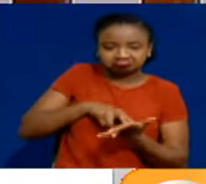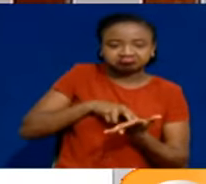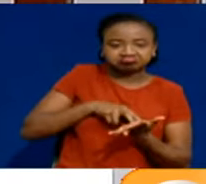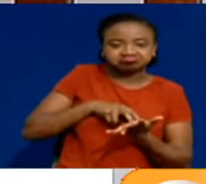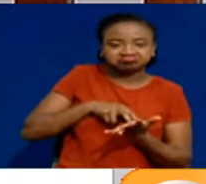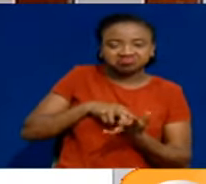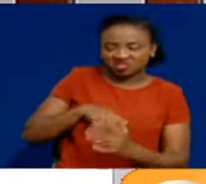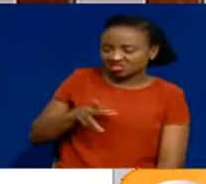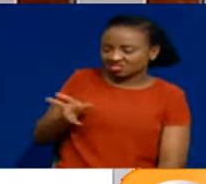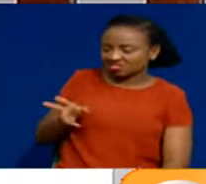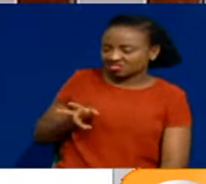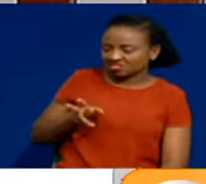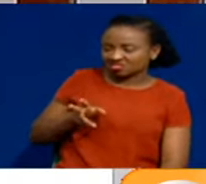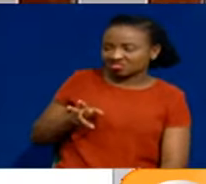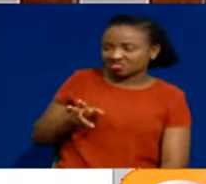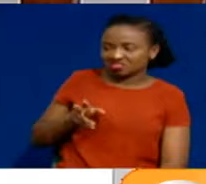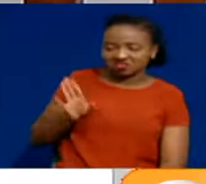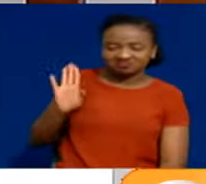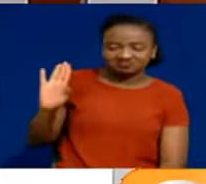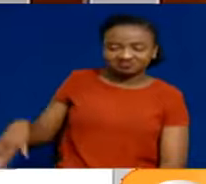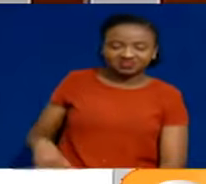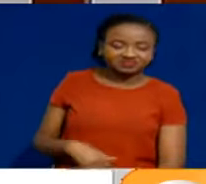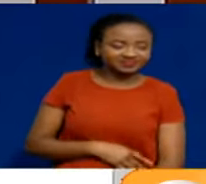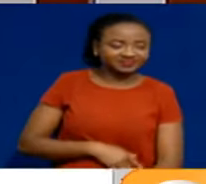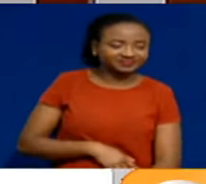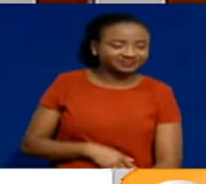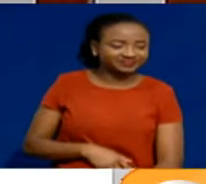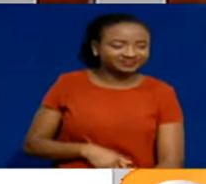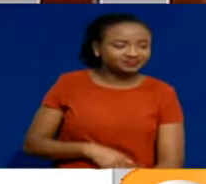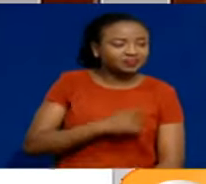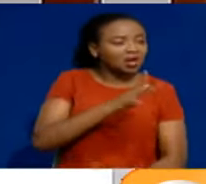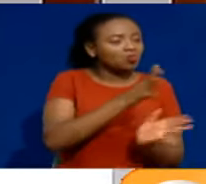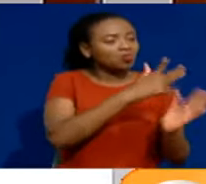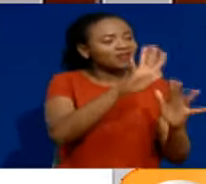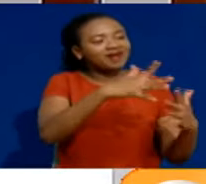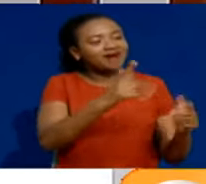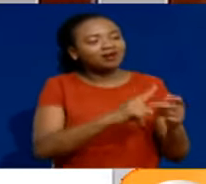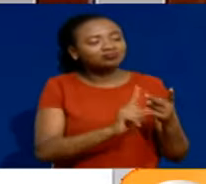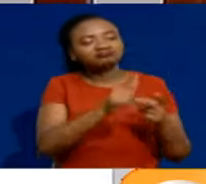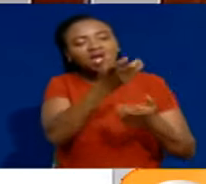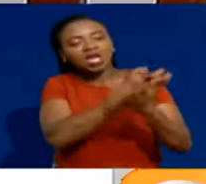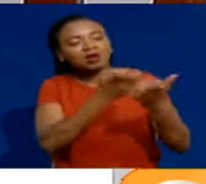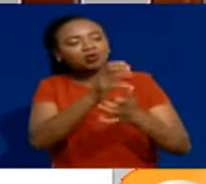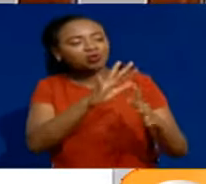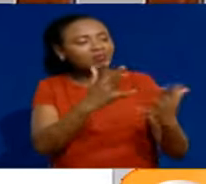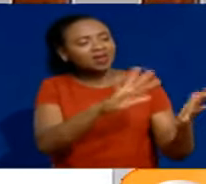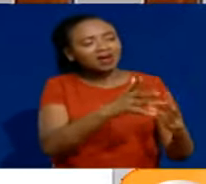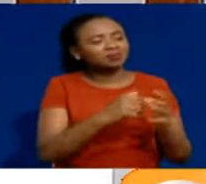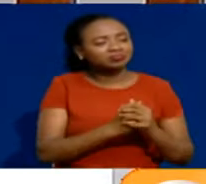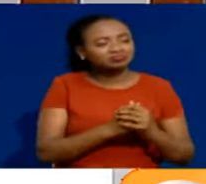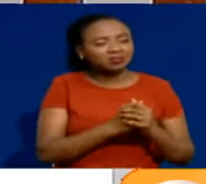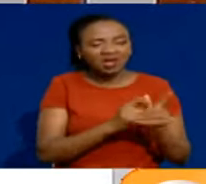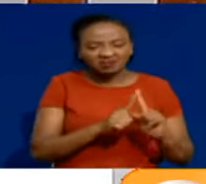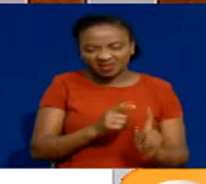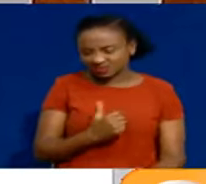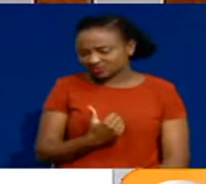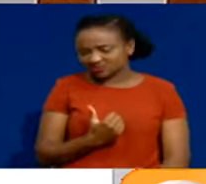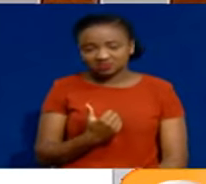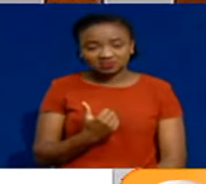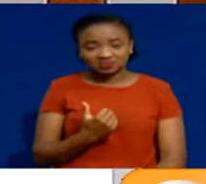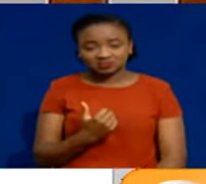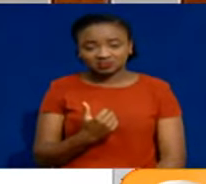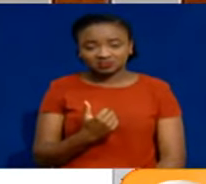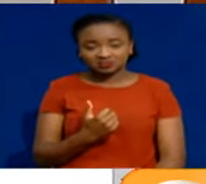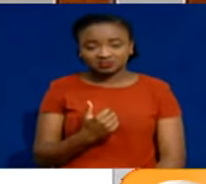People are not bothered about who is leading. People are worried about the weather and whether the economy is performing or not. People are worried of what they will